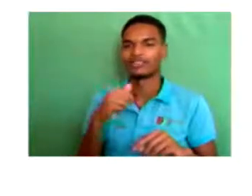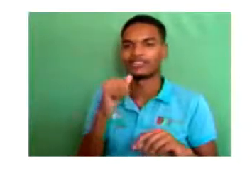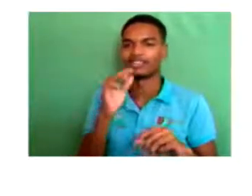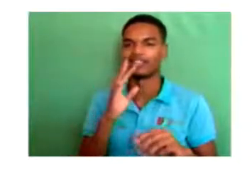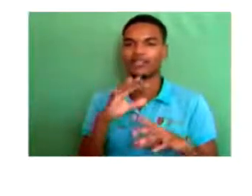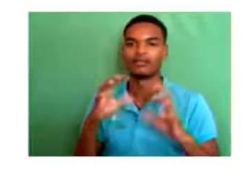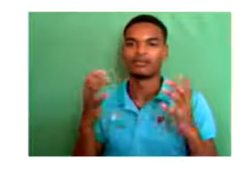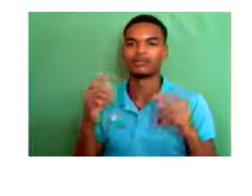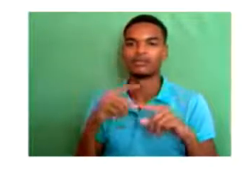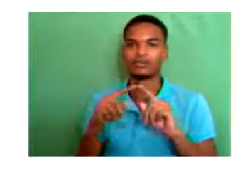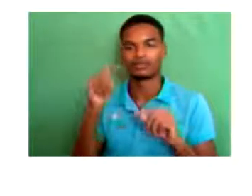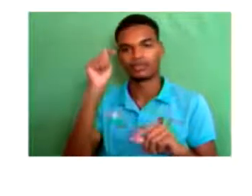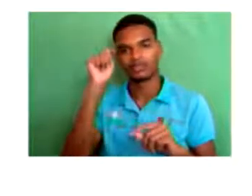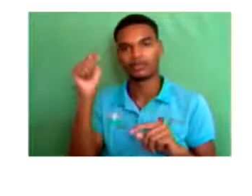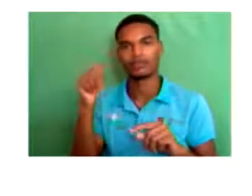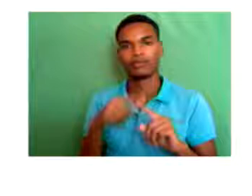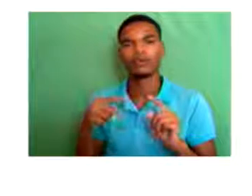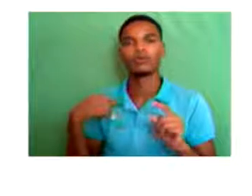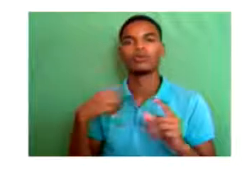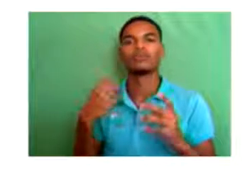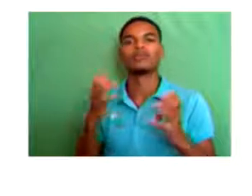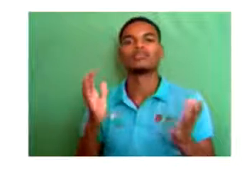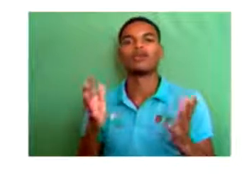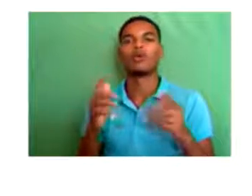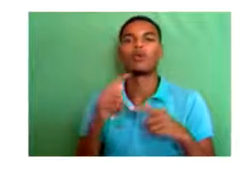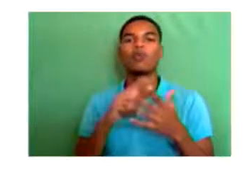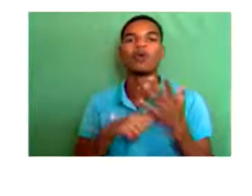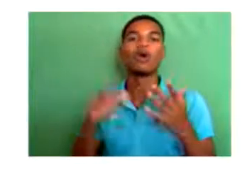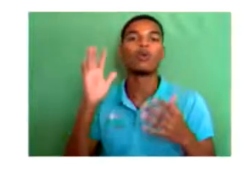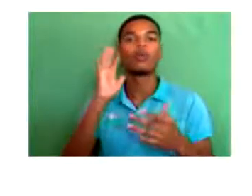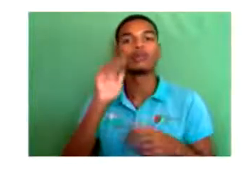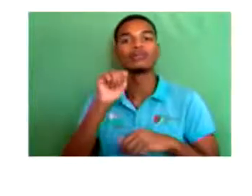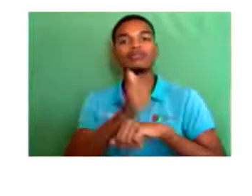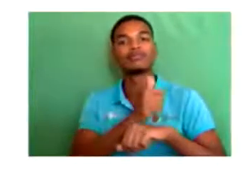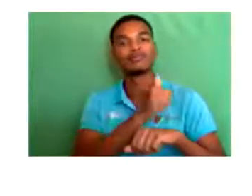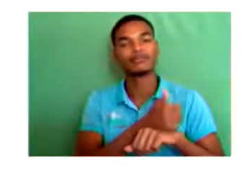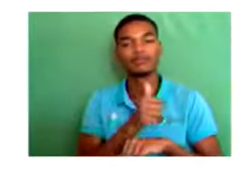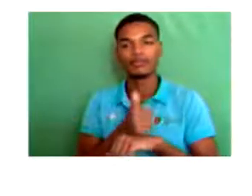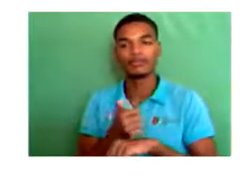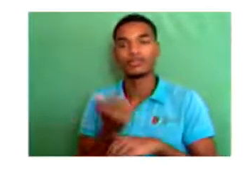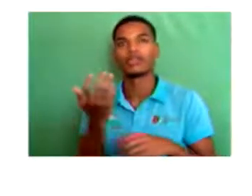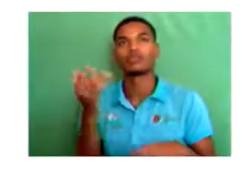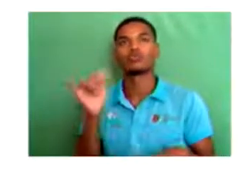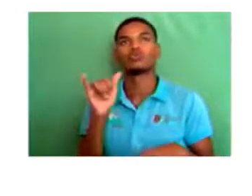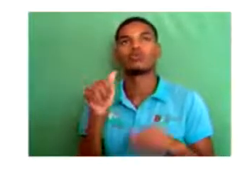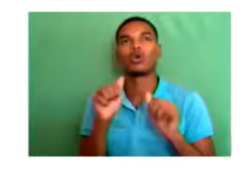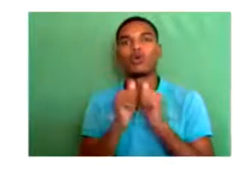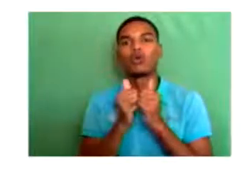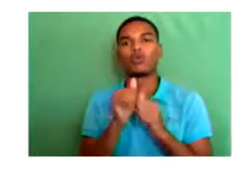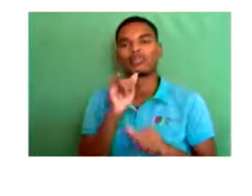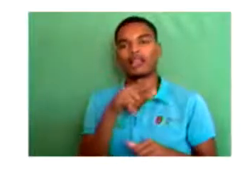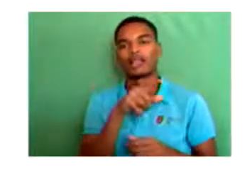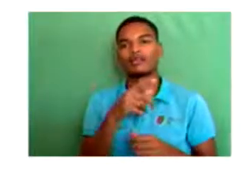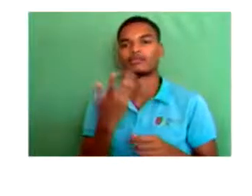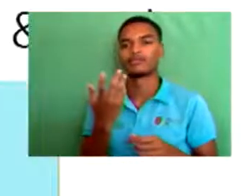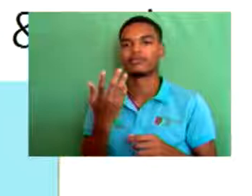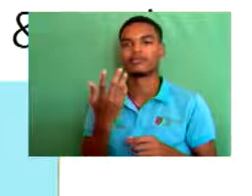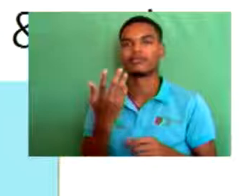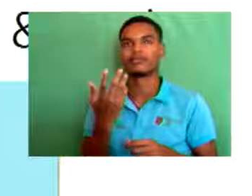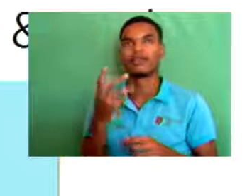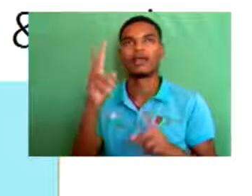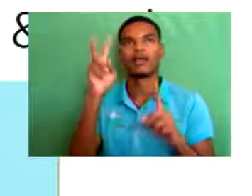roll up our sleeves and talk about what's actually being built and reflect on how that might be able to apply to